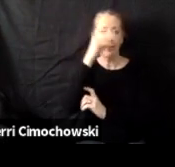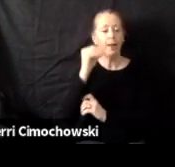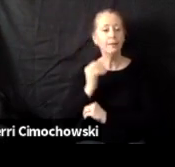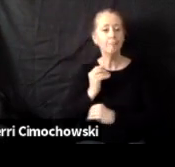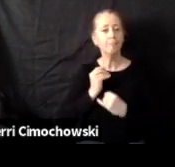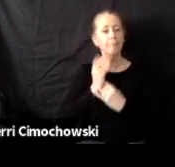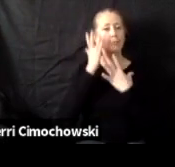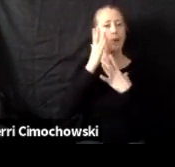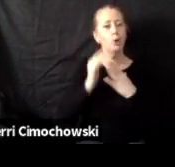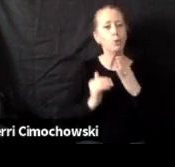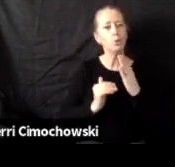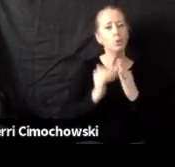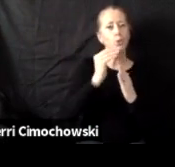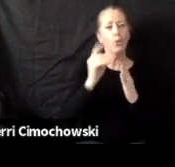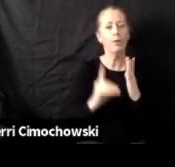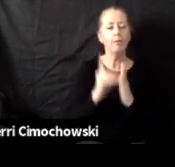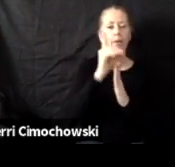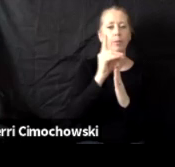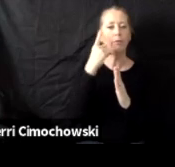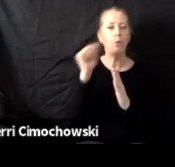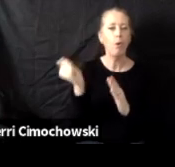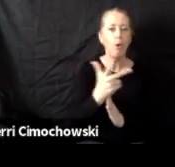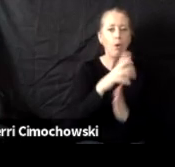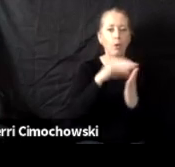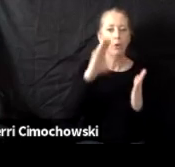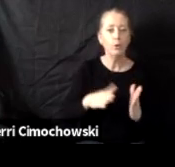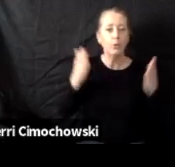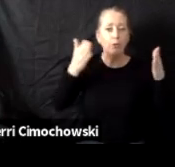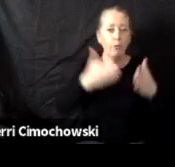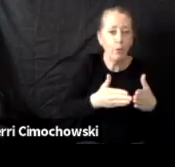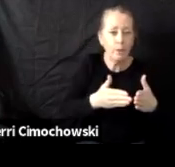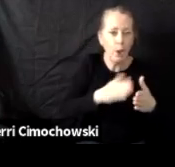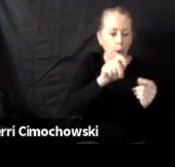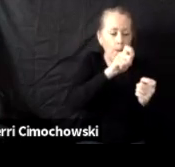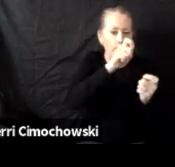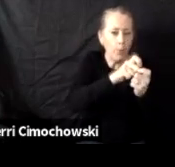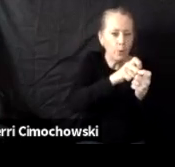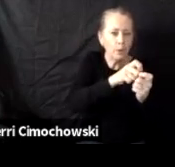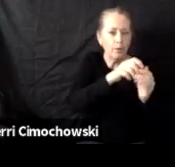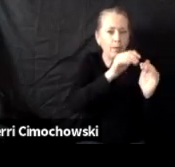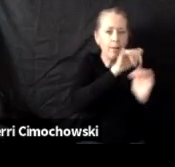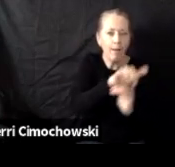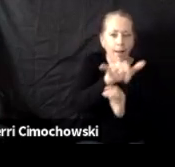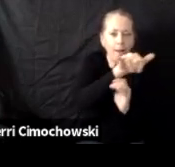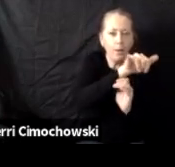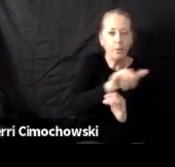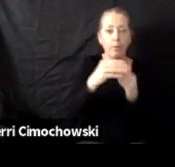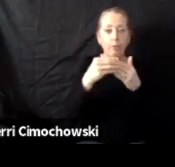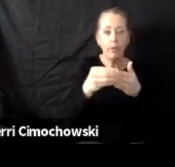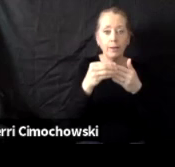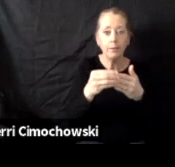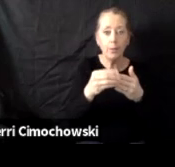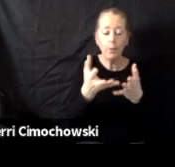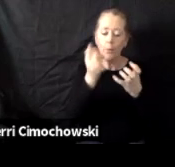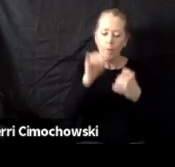in there is equitable, personalized, and flexible. So when we think of 196 Online, we really want it to be that personalized,